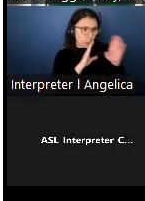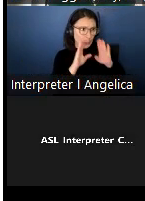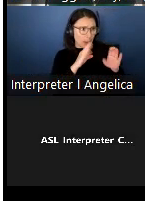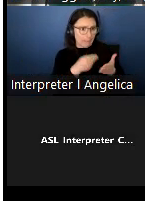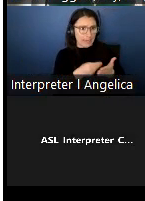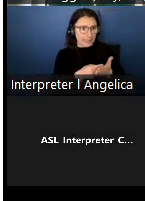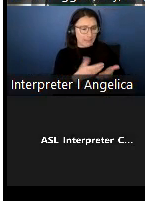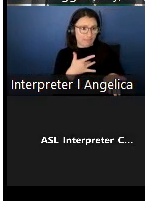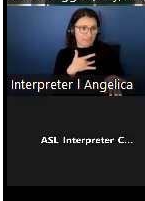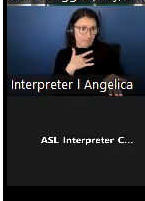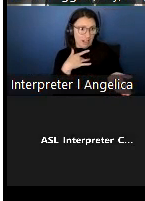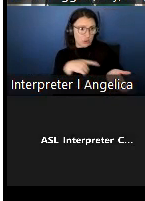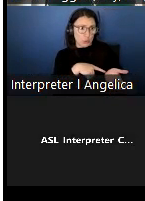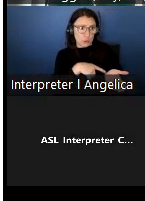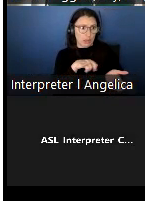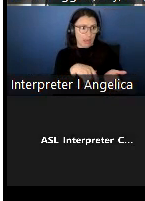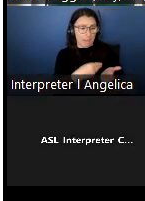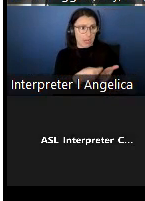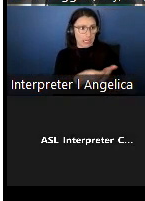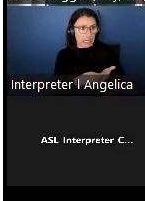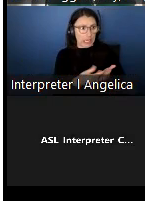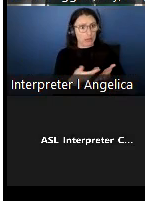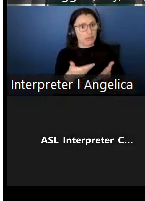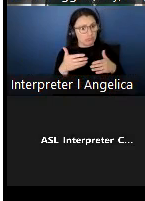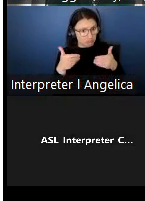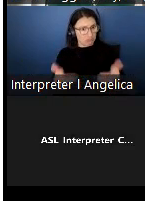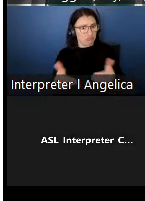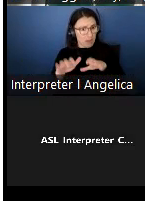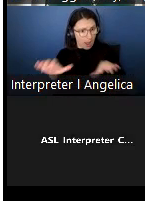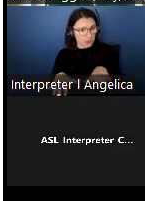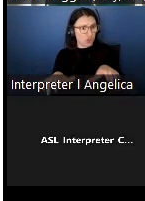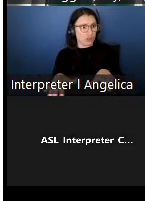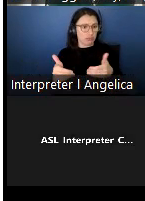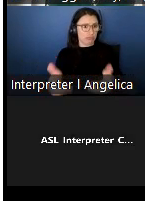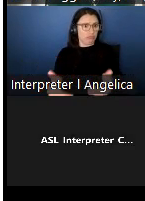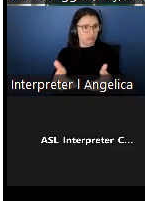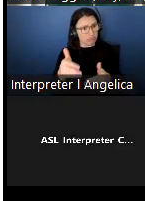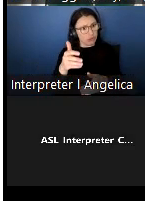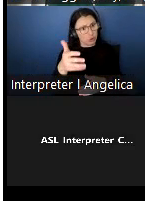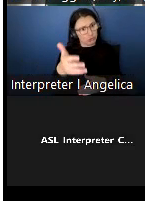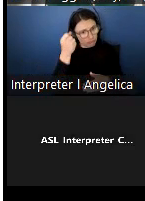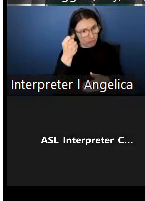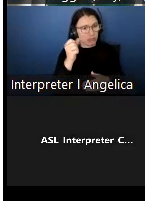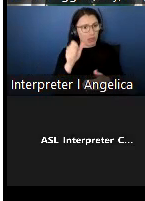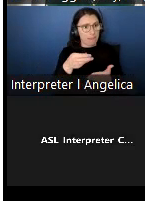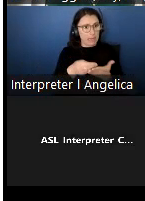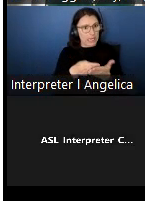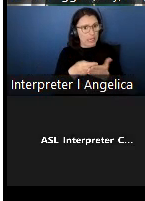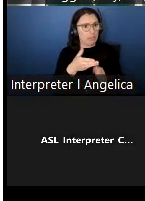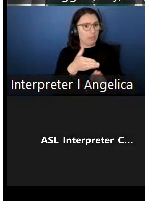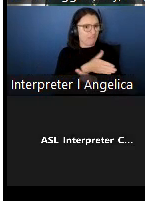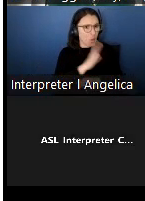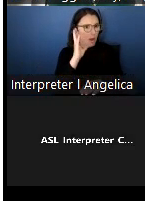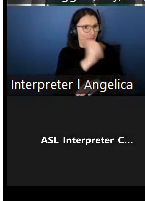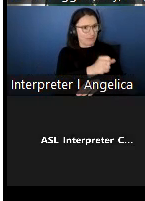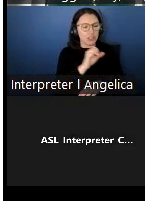that money. She felt she was due that money. She took the actions to secure it before she left her situation. So I think that